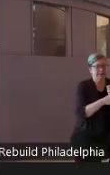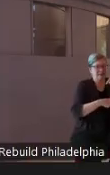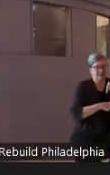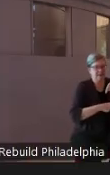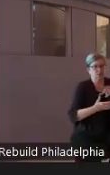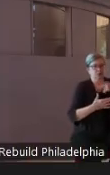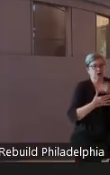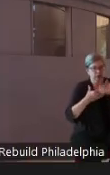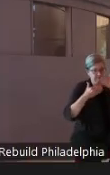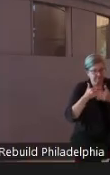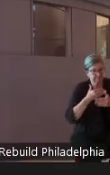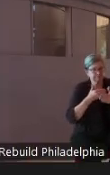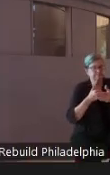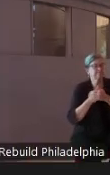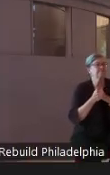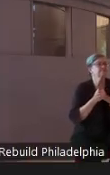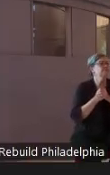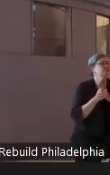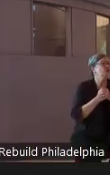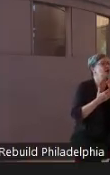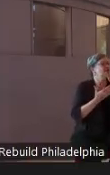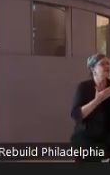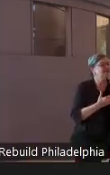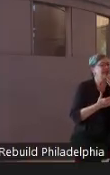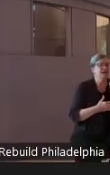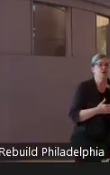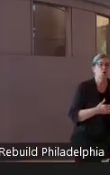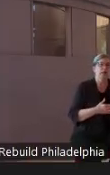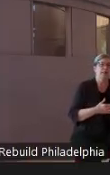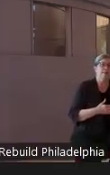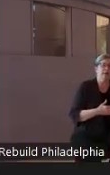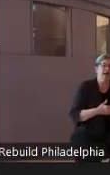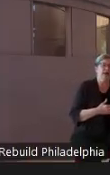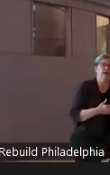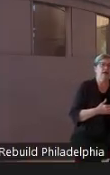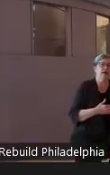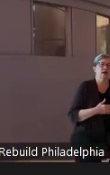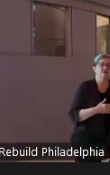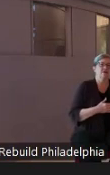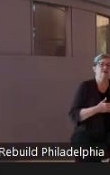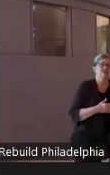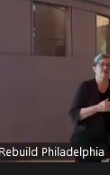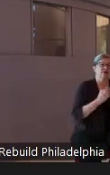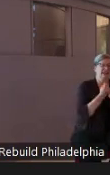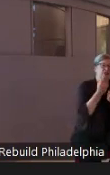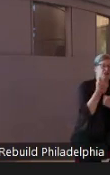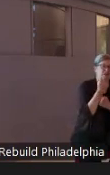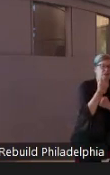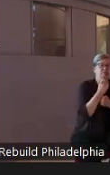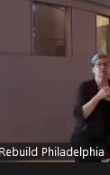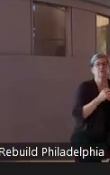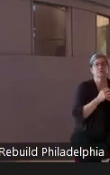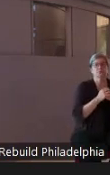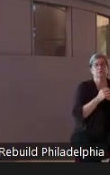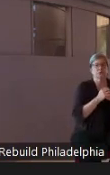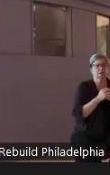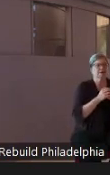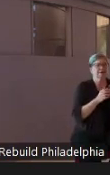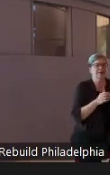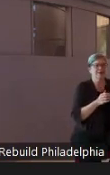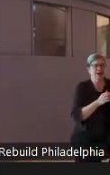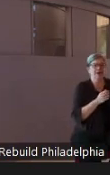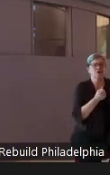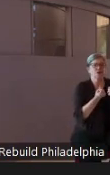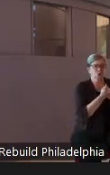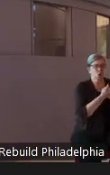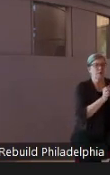move forward. I'd also like to thank the William Penn Foundation, without whose support Rebuild itself would not have been